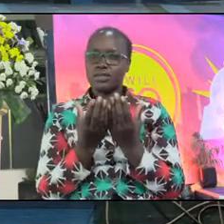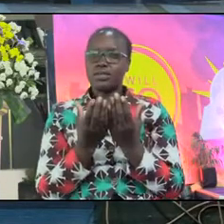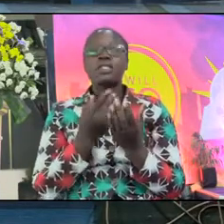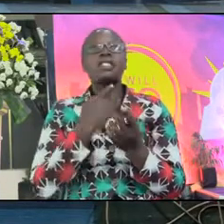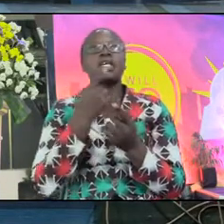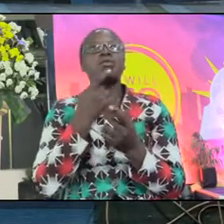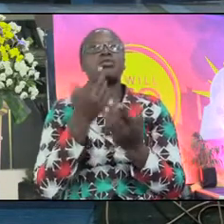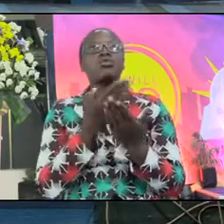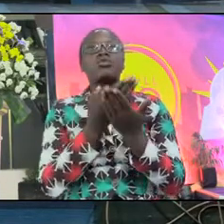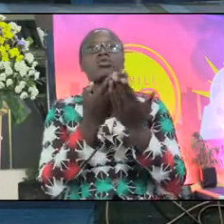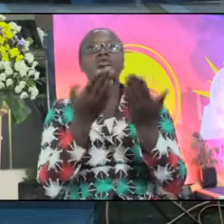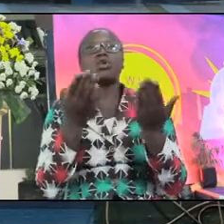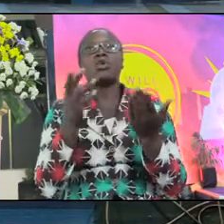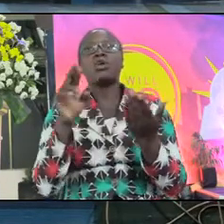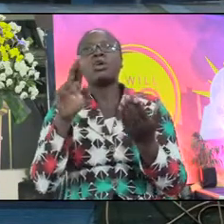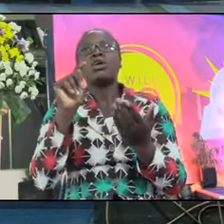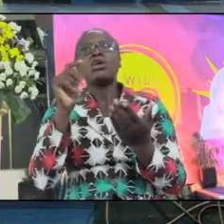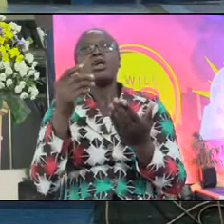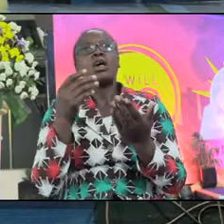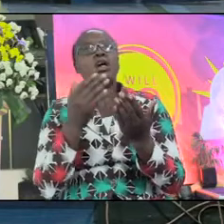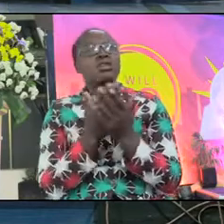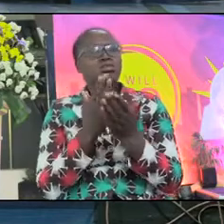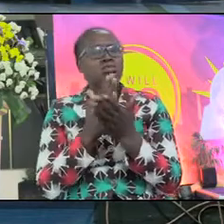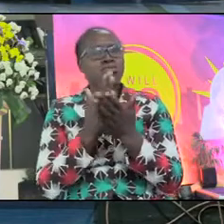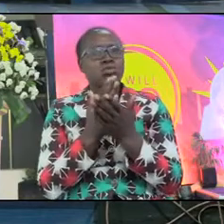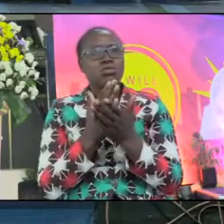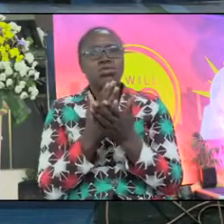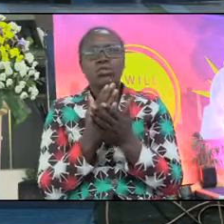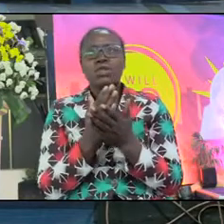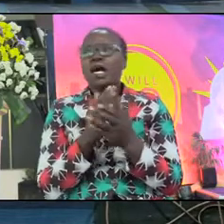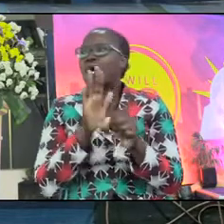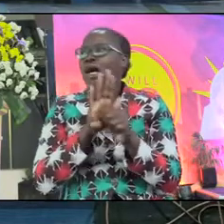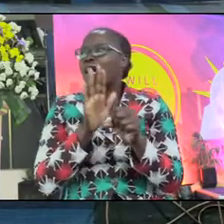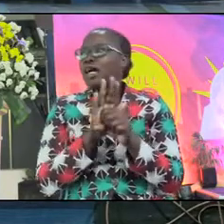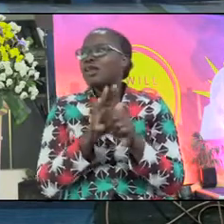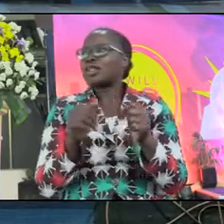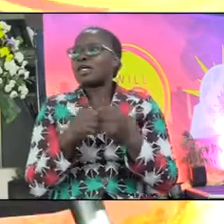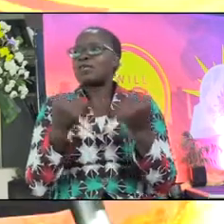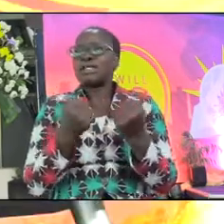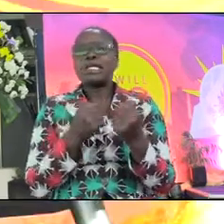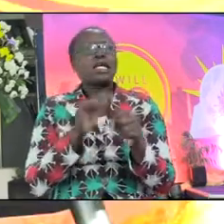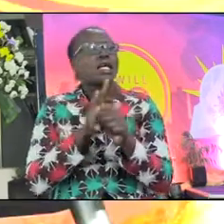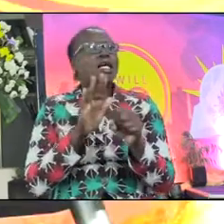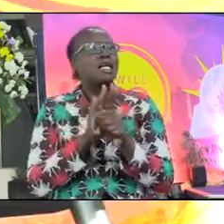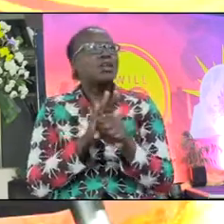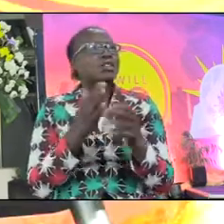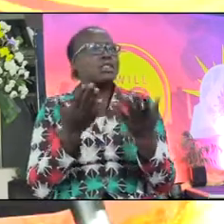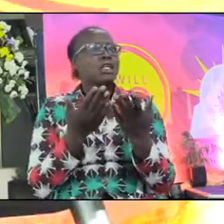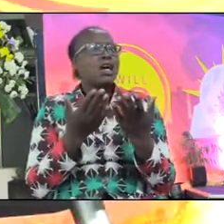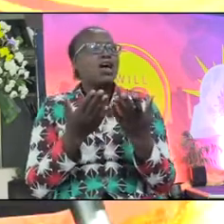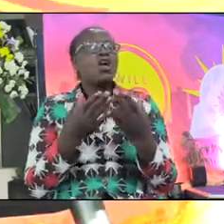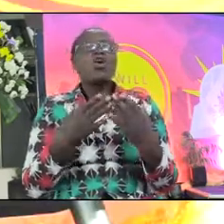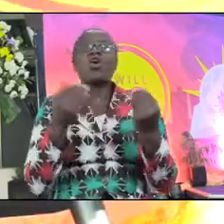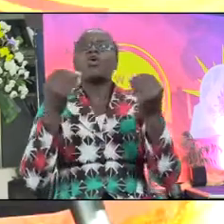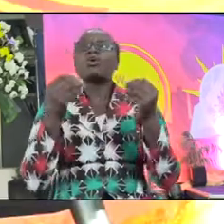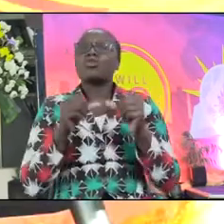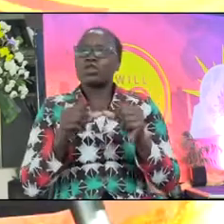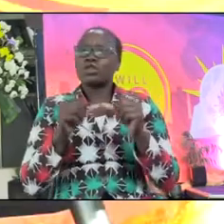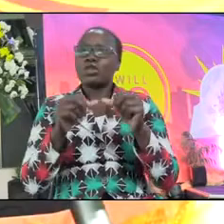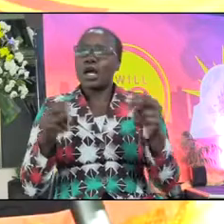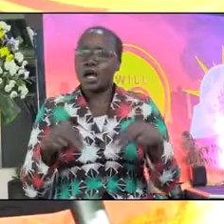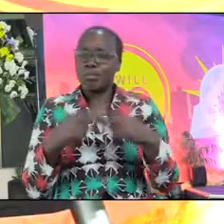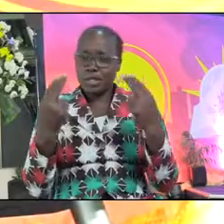I'm talking to the roof. Roof, there's too much going on in this world. I said there's too much going on in this world. Do you agree